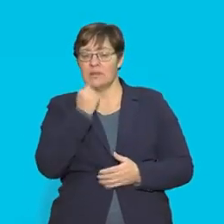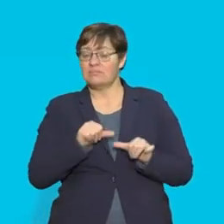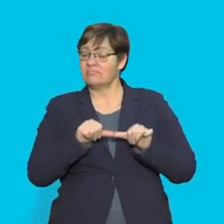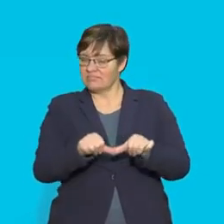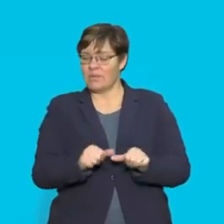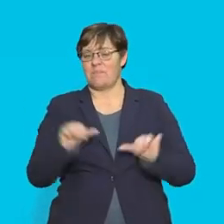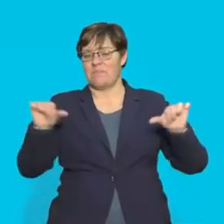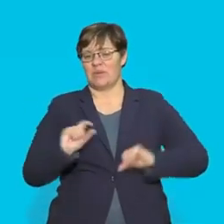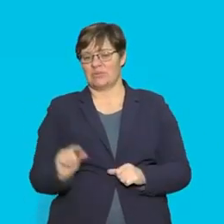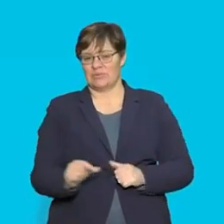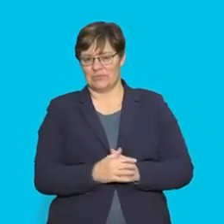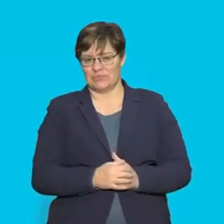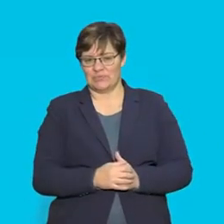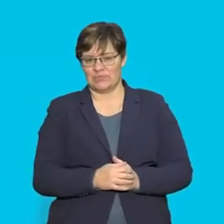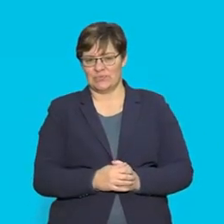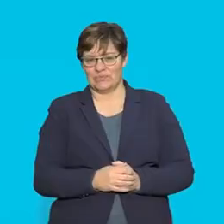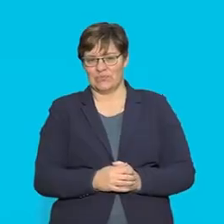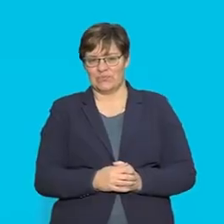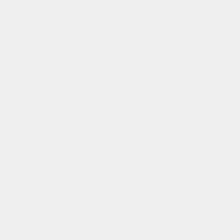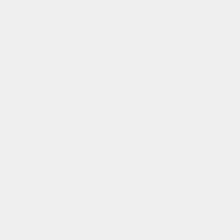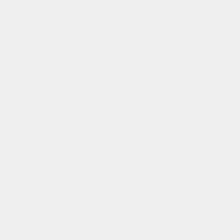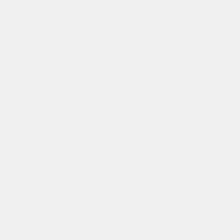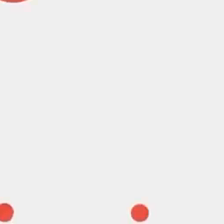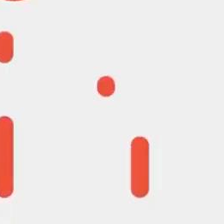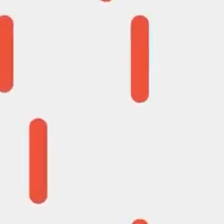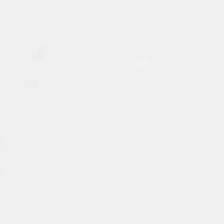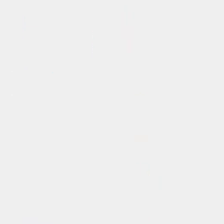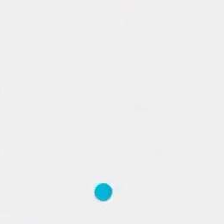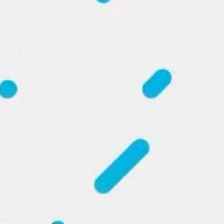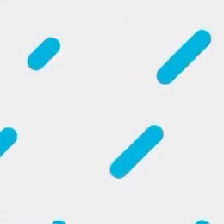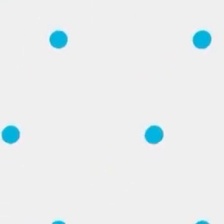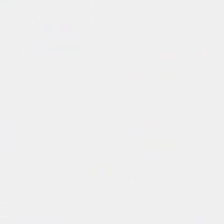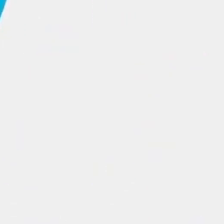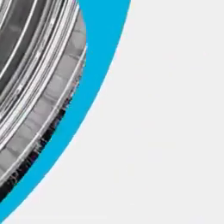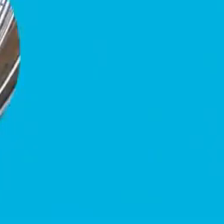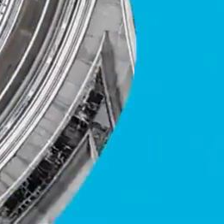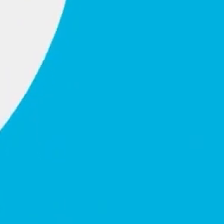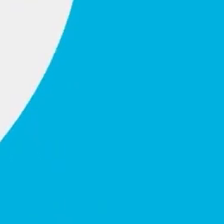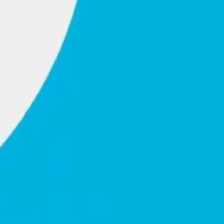to us. Please stay tuned. I'll be back just now.